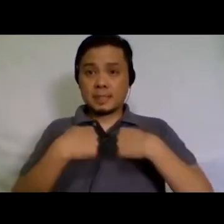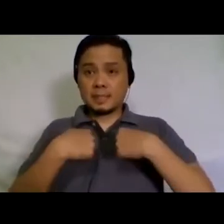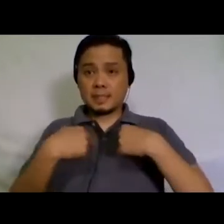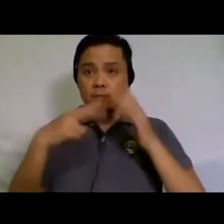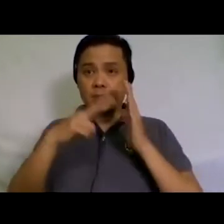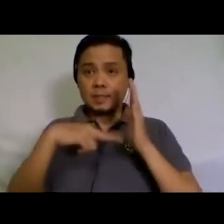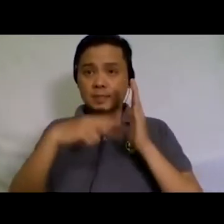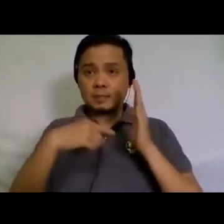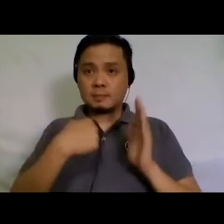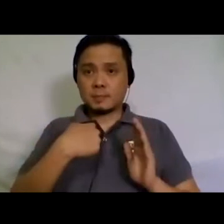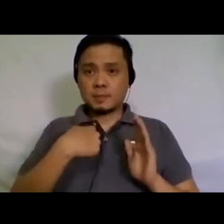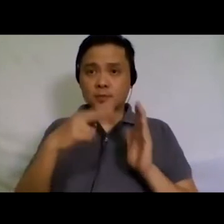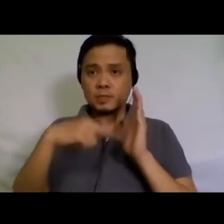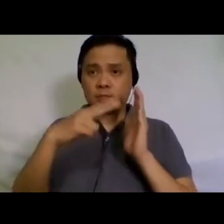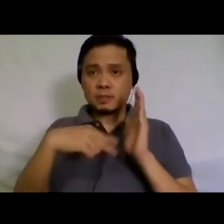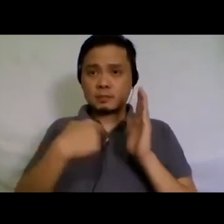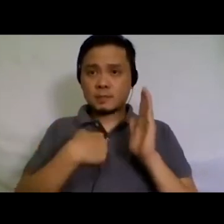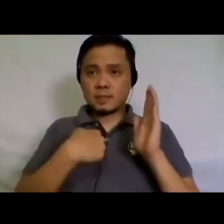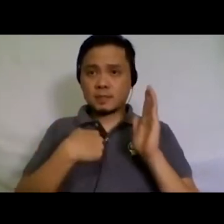read?